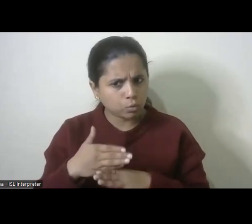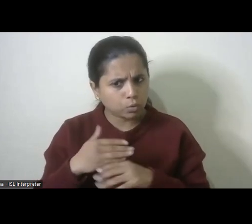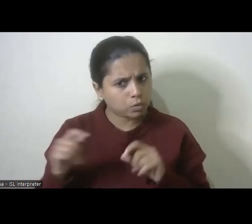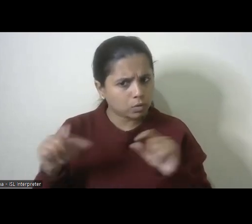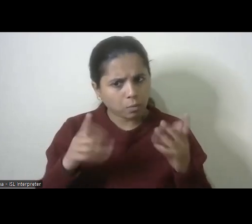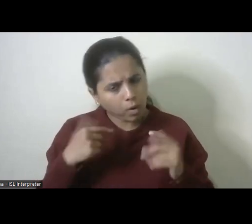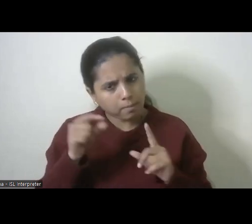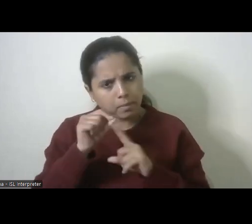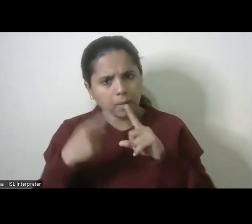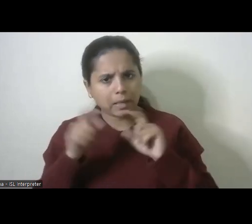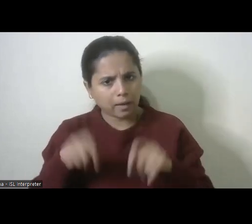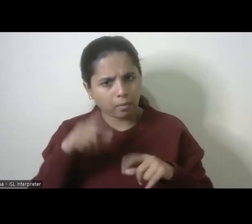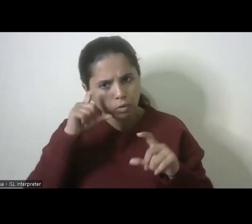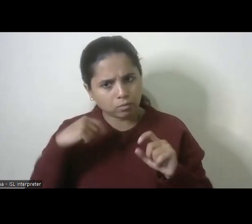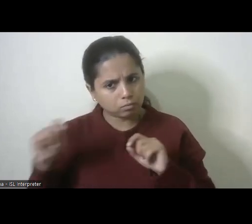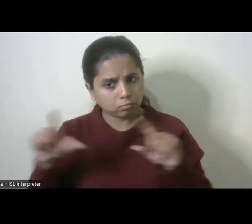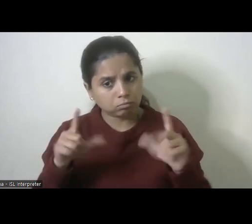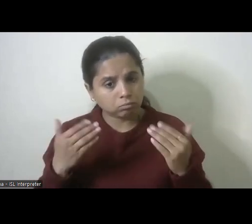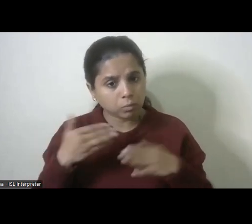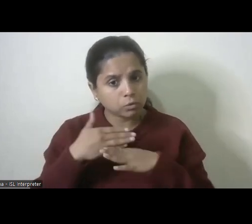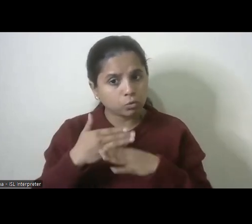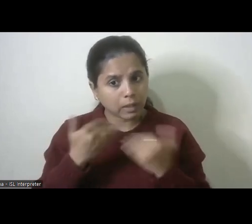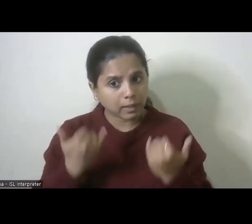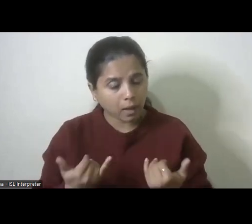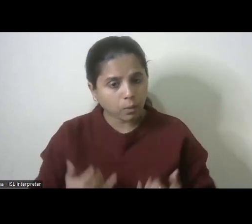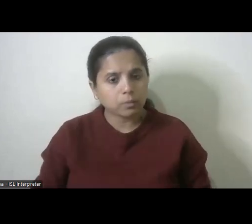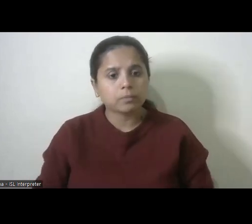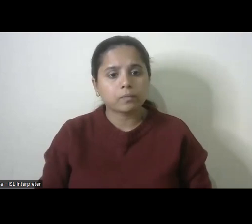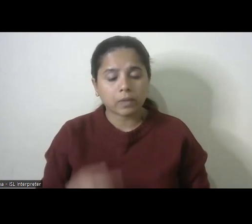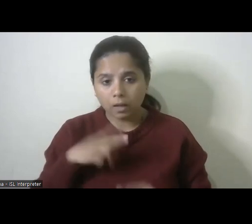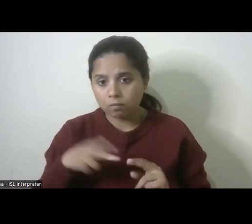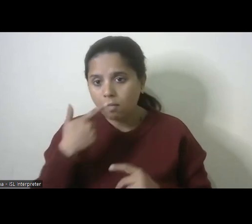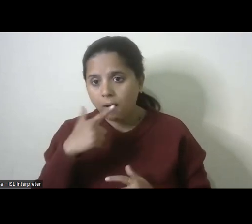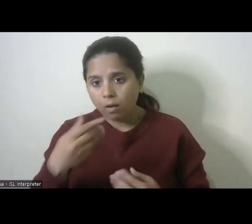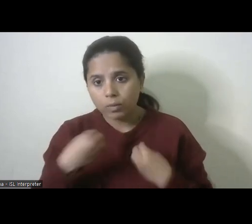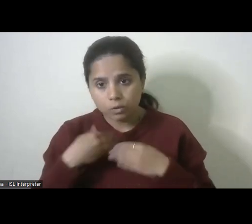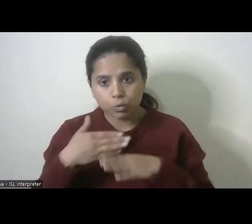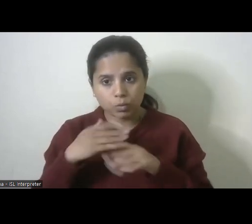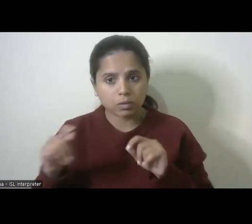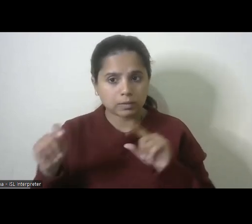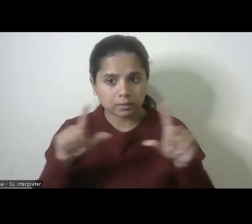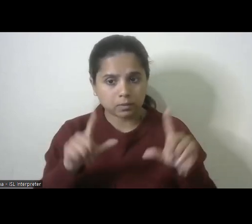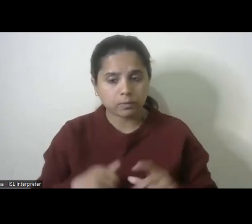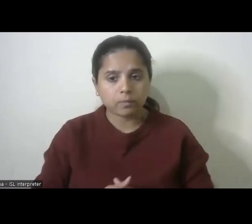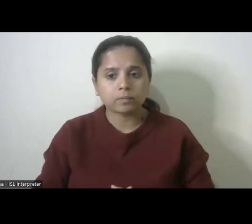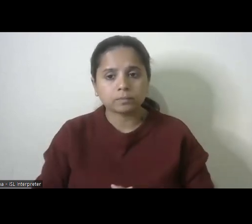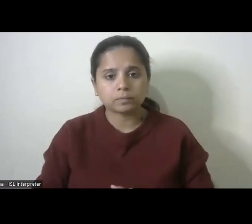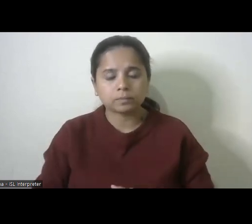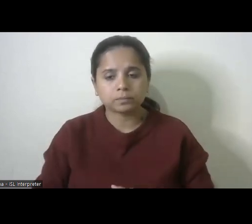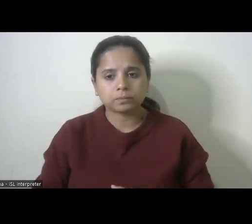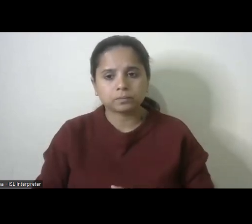little PowerPoint with pictures. Could I share it with you? If you allow me to share my screen, let's see.